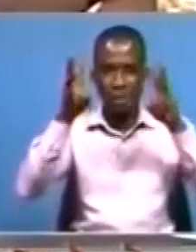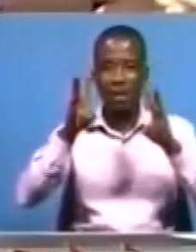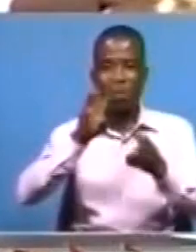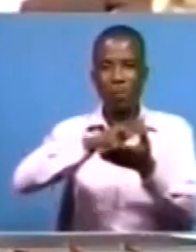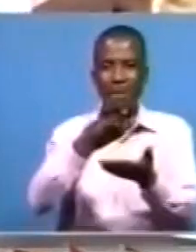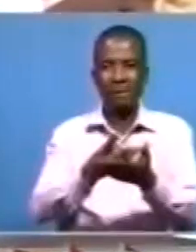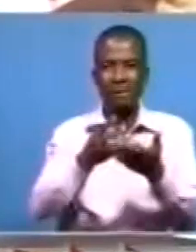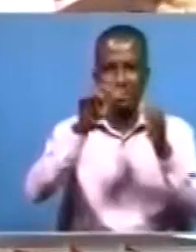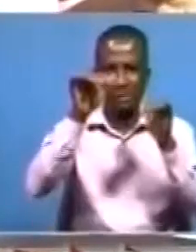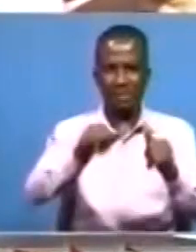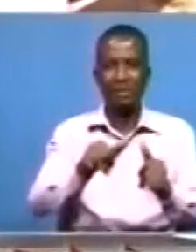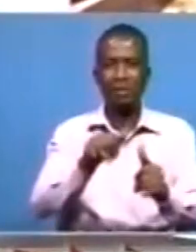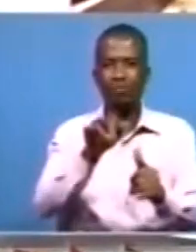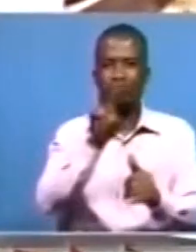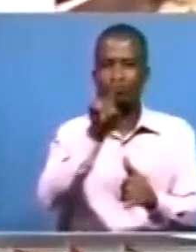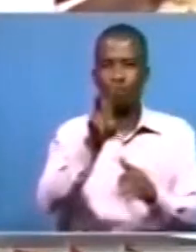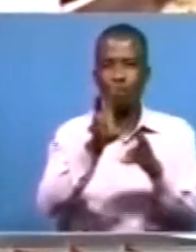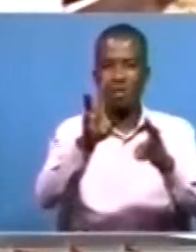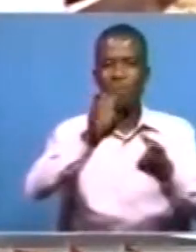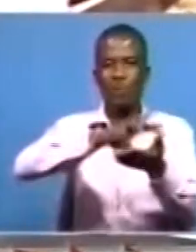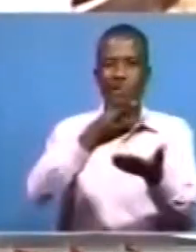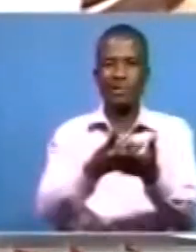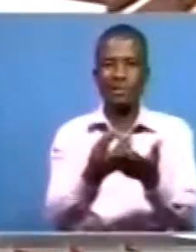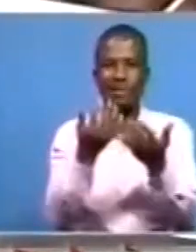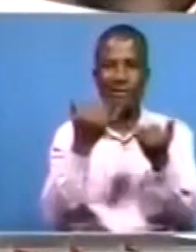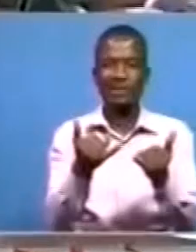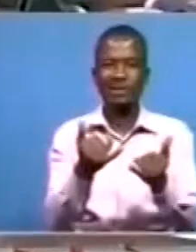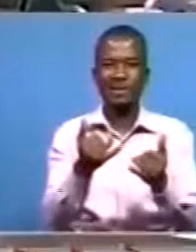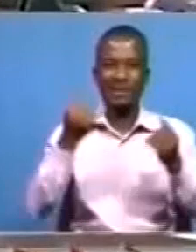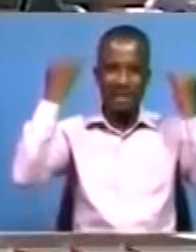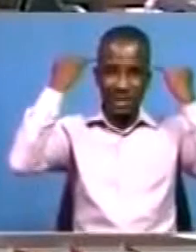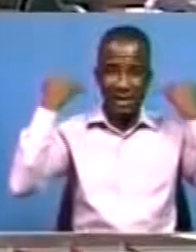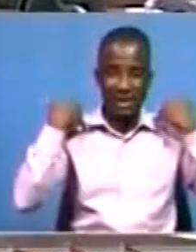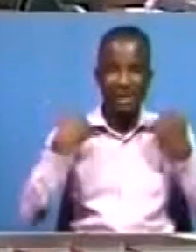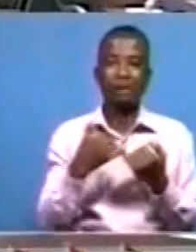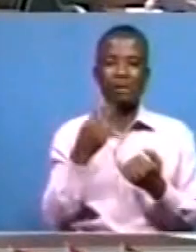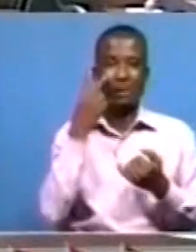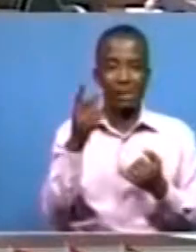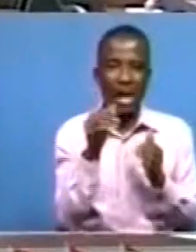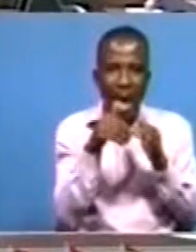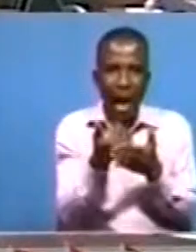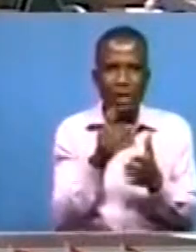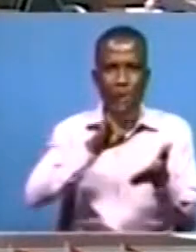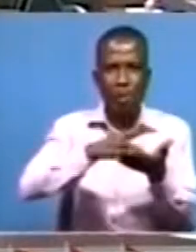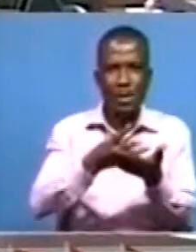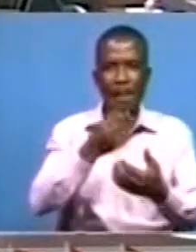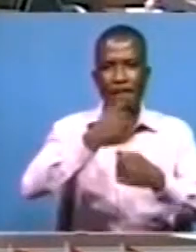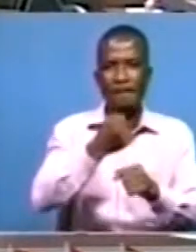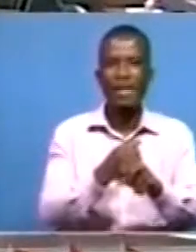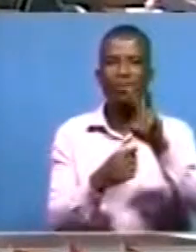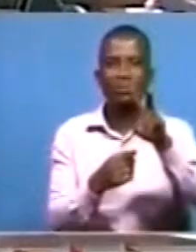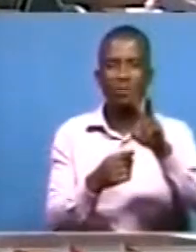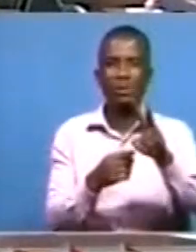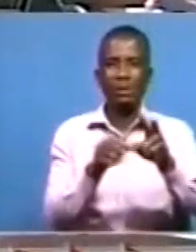the testimonies of the two types of witnesses. Quote, the trial judge, with the benefit of observing the witness, may choose to